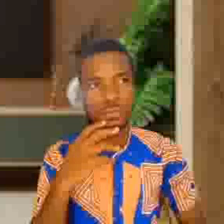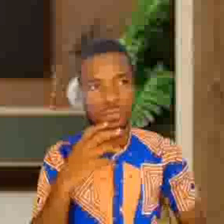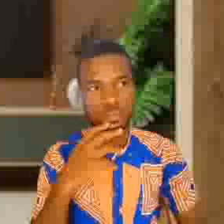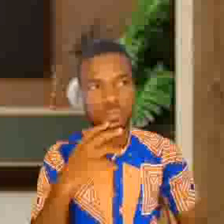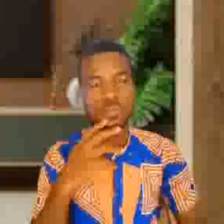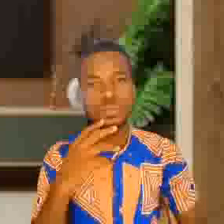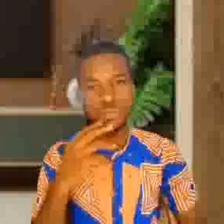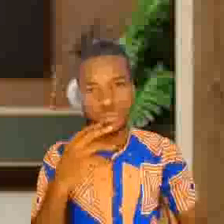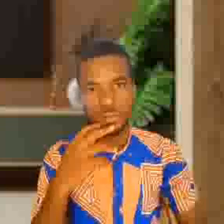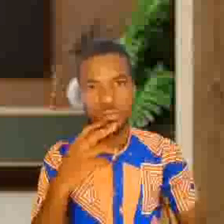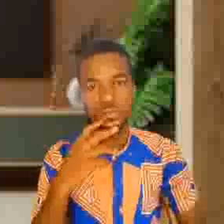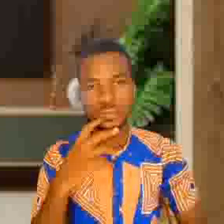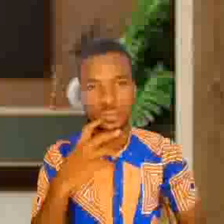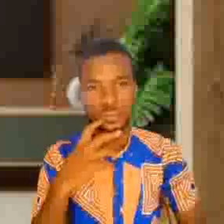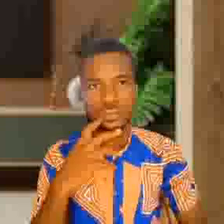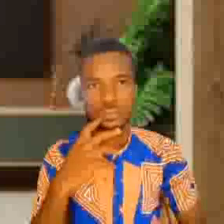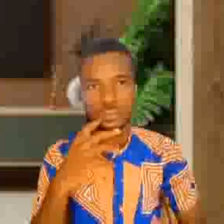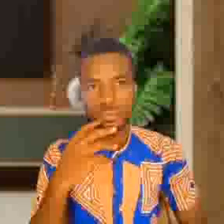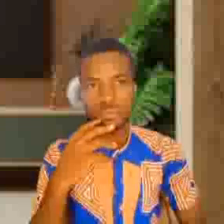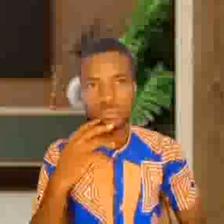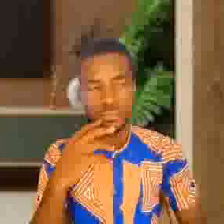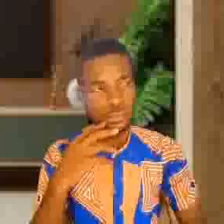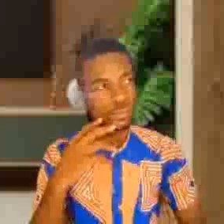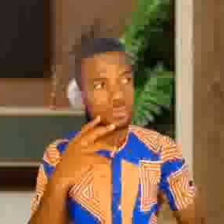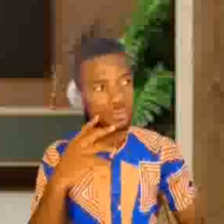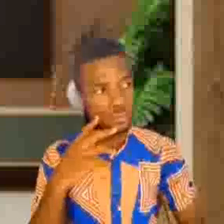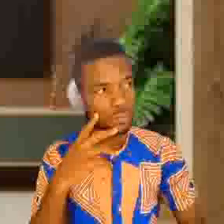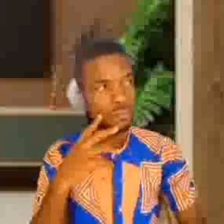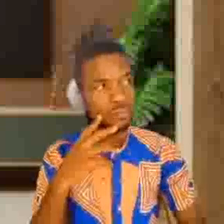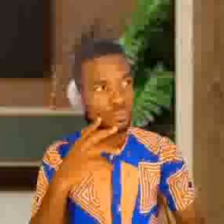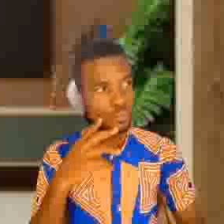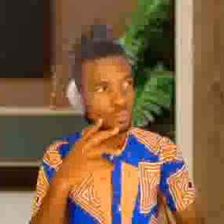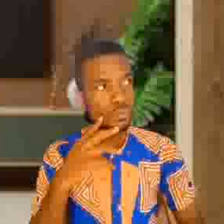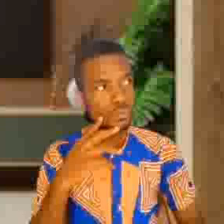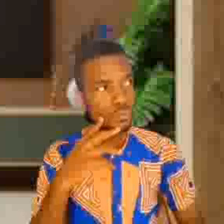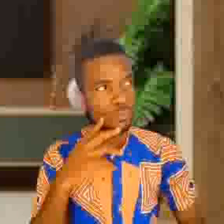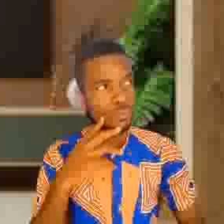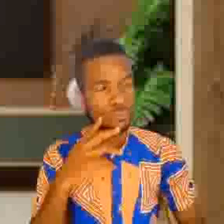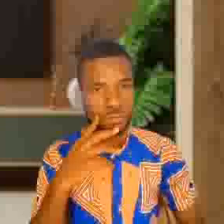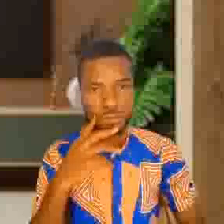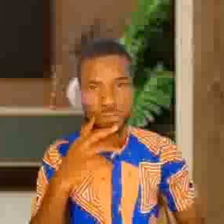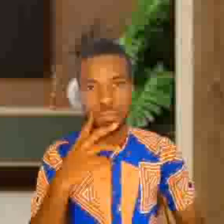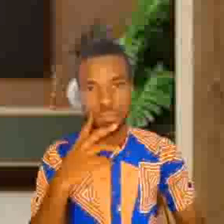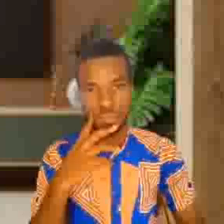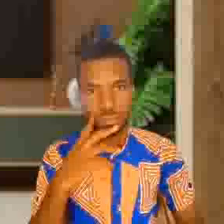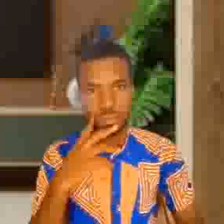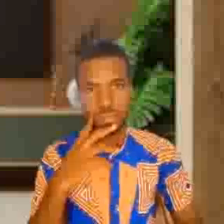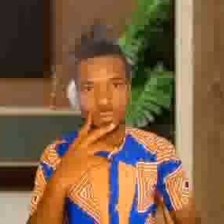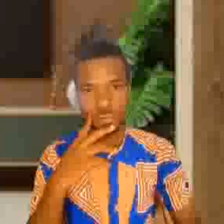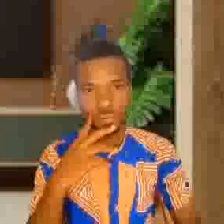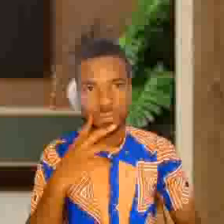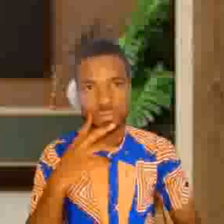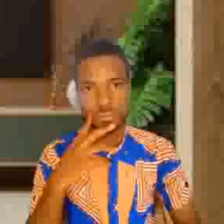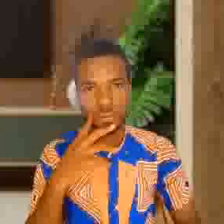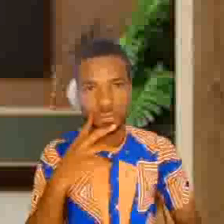is he your shepherd? Has he been leading you on other matters before? Have you sought guidance from him on other matters? Is it in